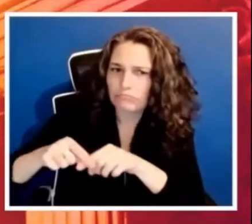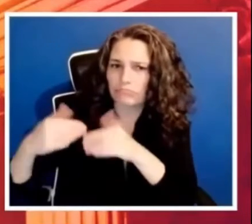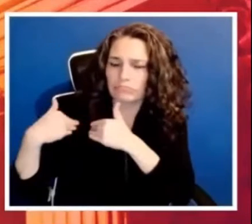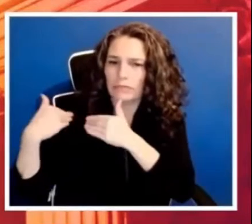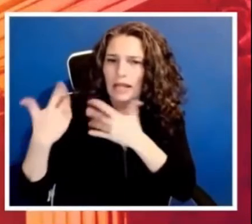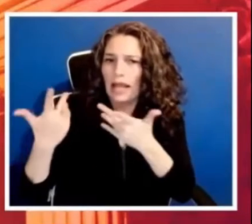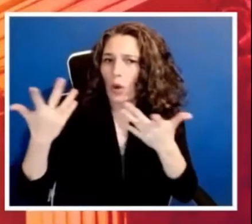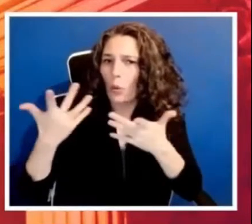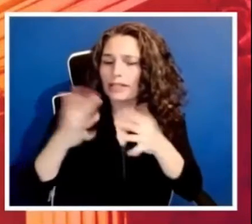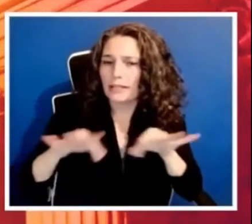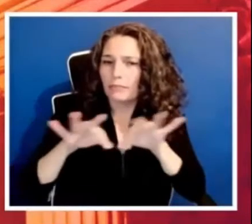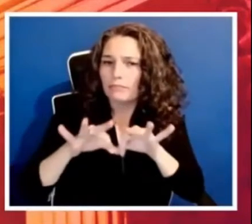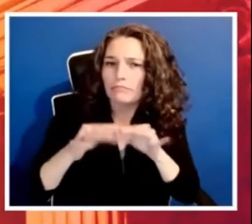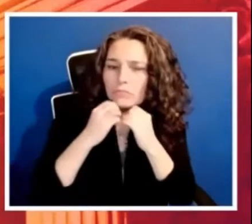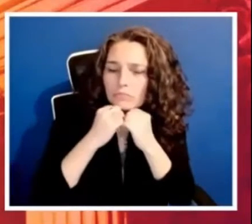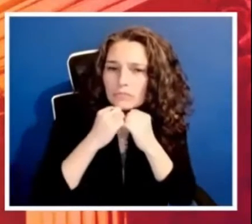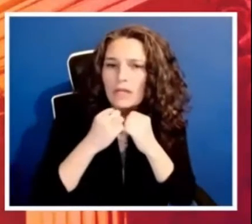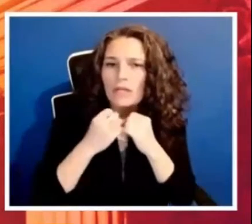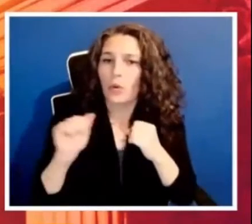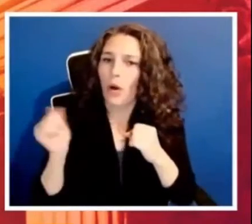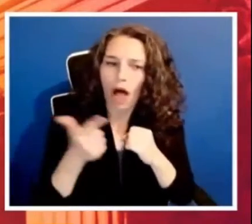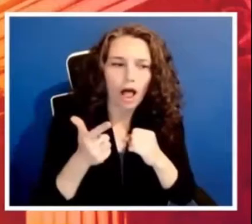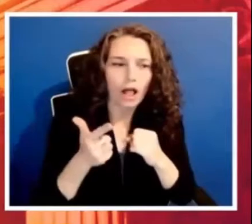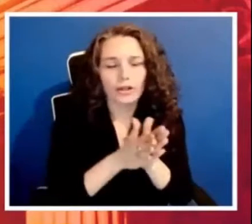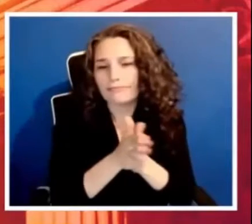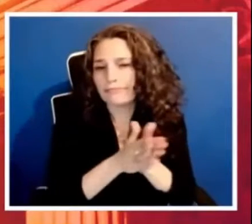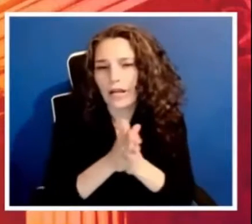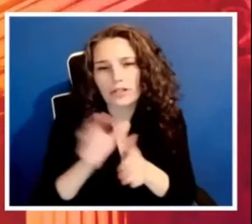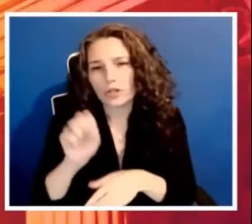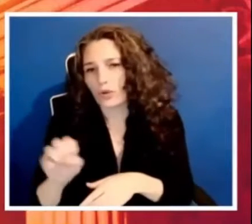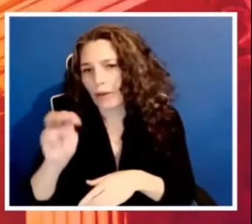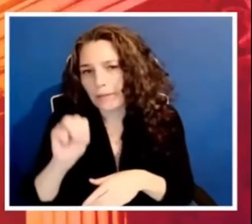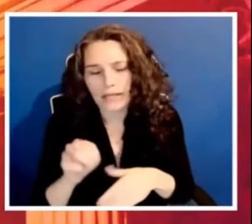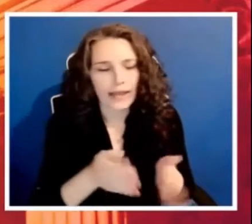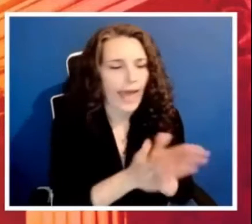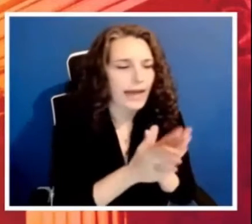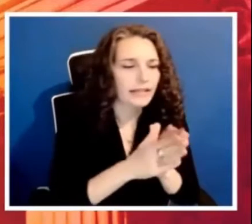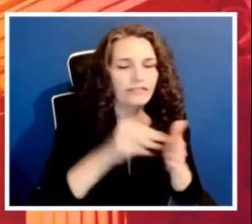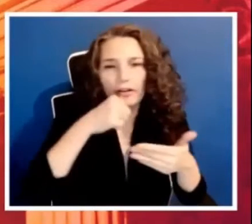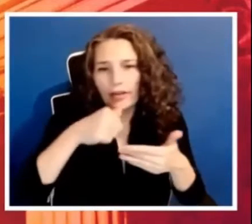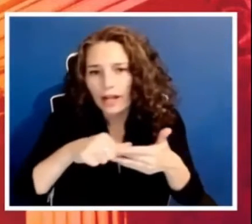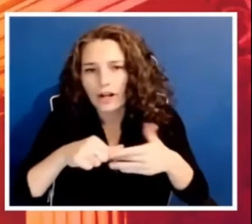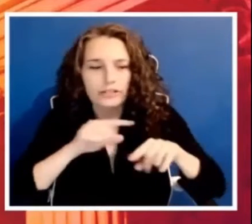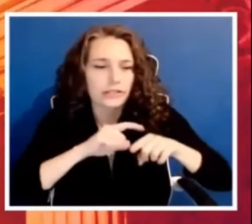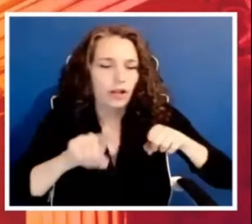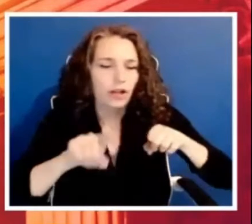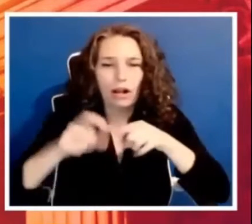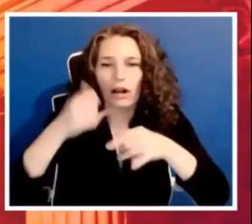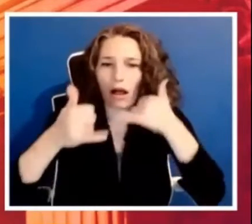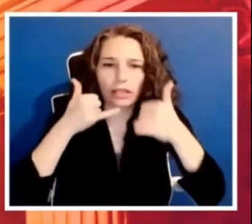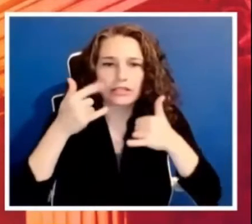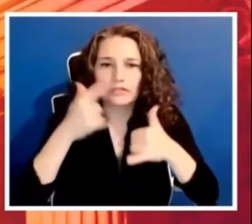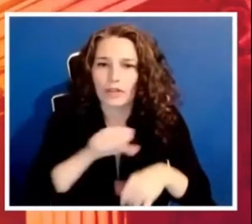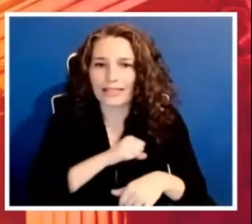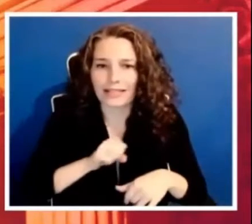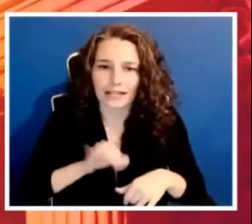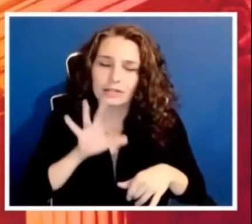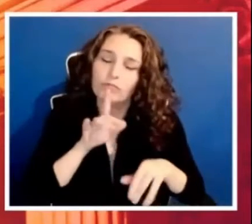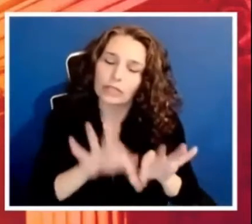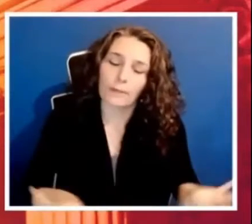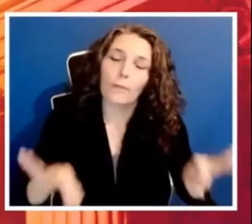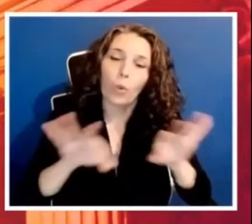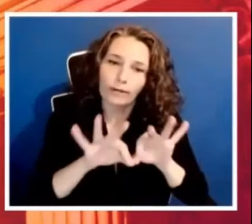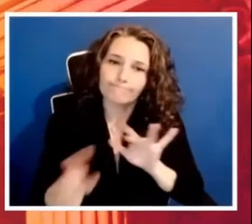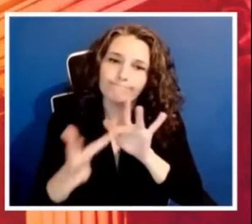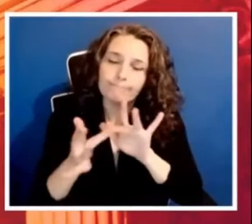actions engaging on social media to drive calls and letters into the Senate about why we want to see Judge Jackson on the Supreme Court is so vital.